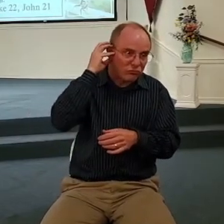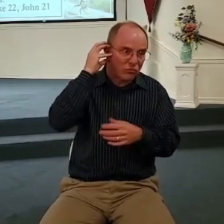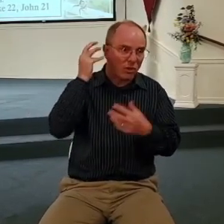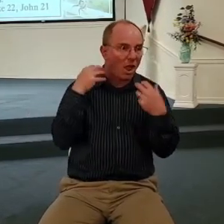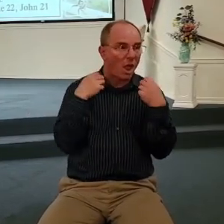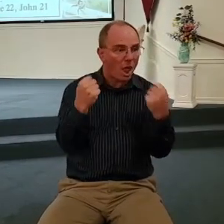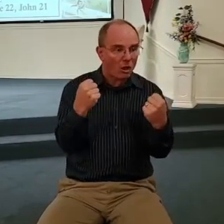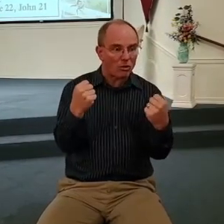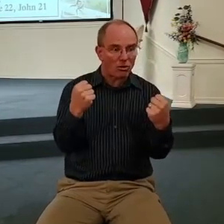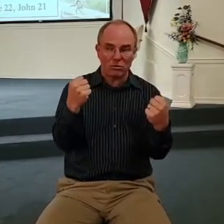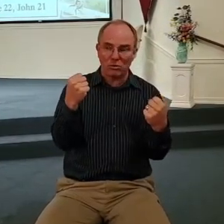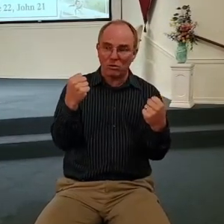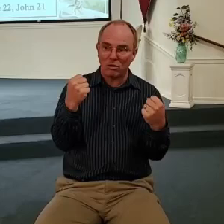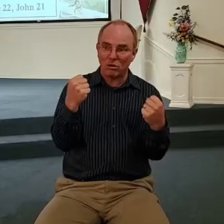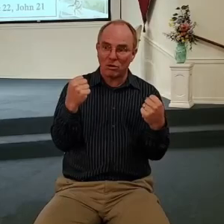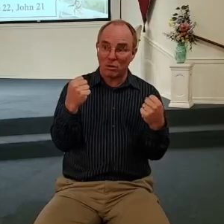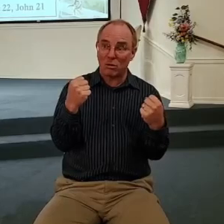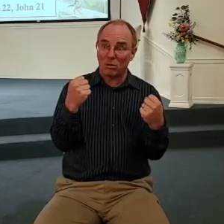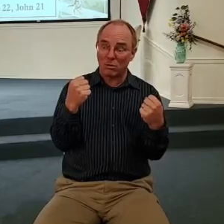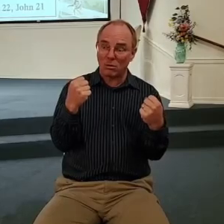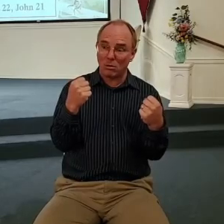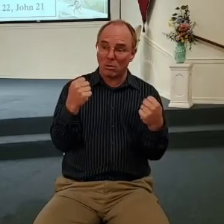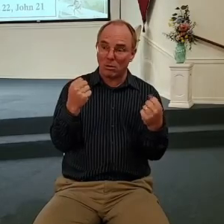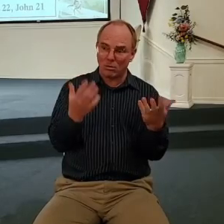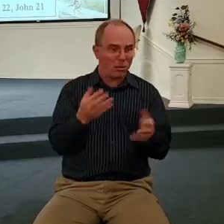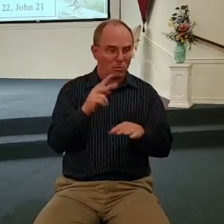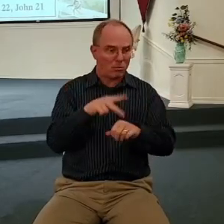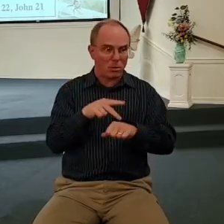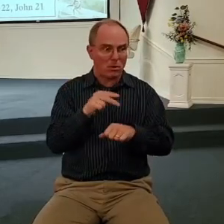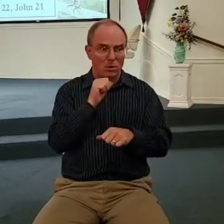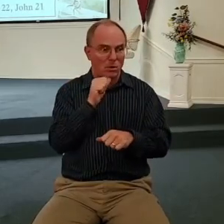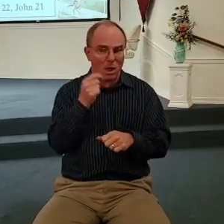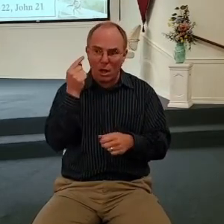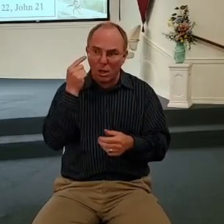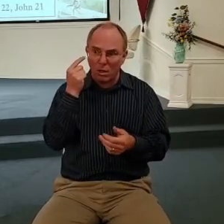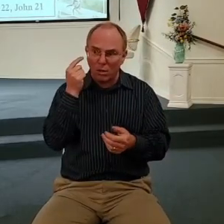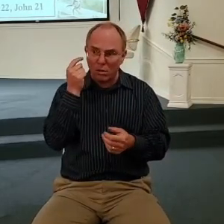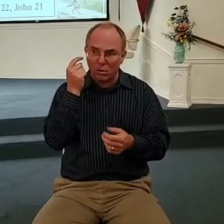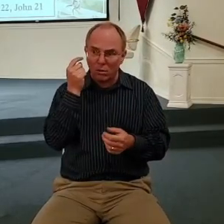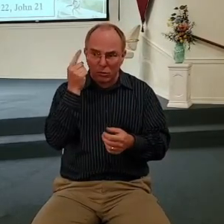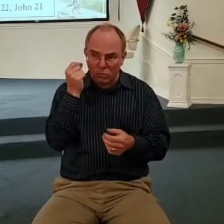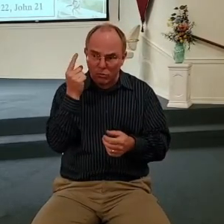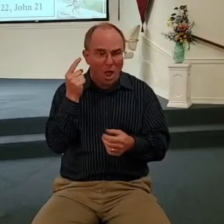And again, maybe Peter doesn't recognize the implications in that moment,